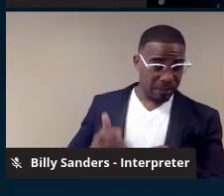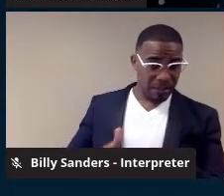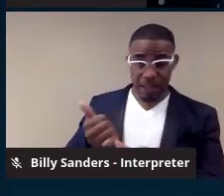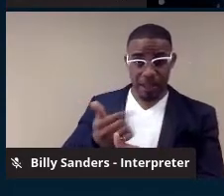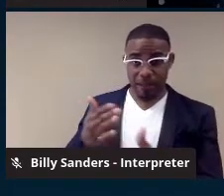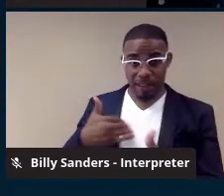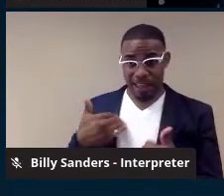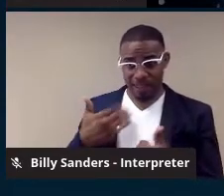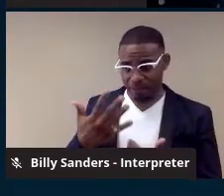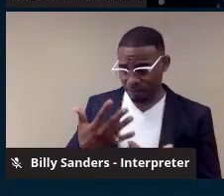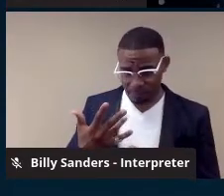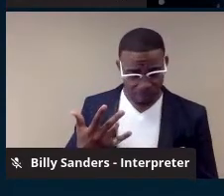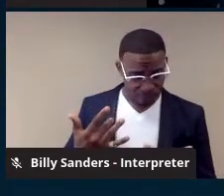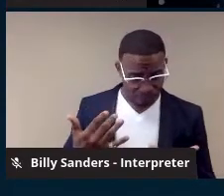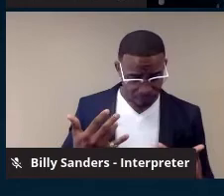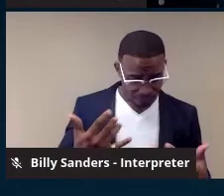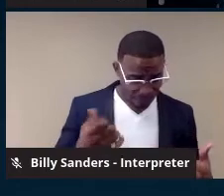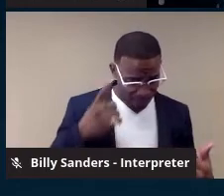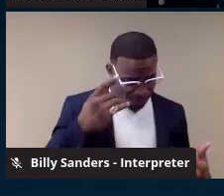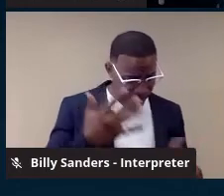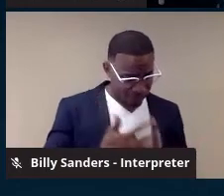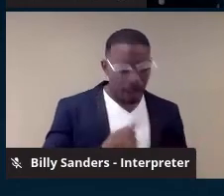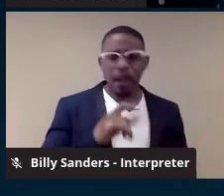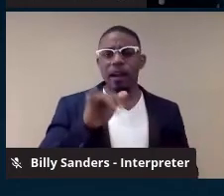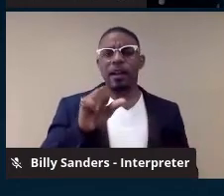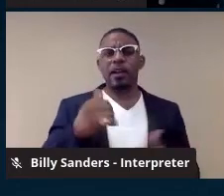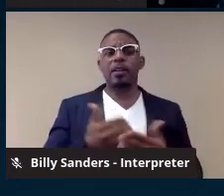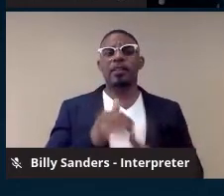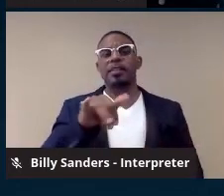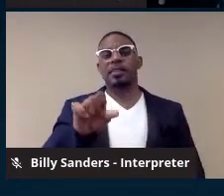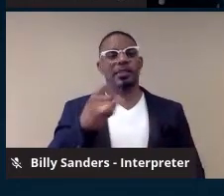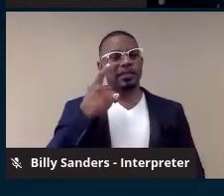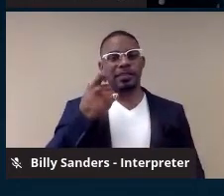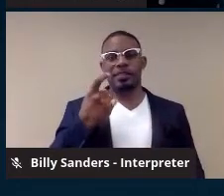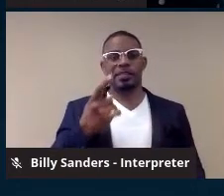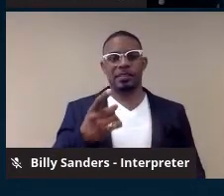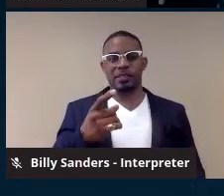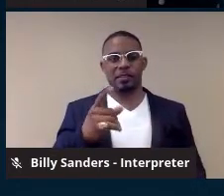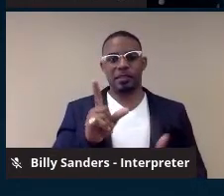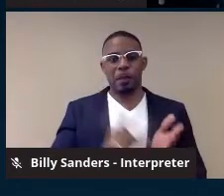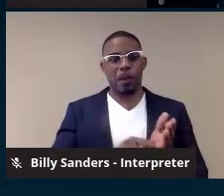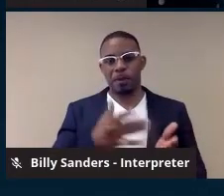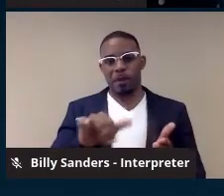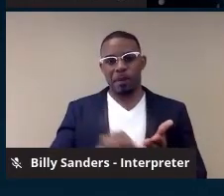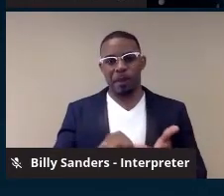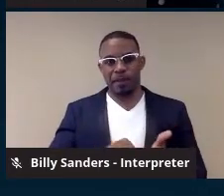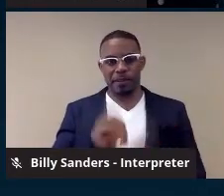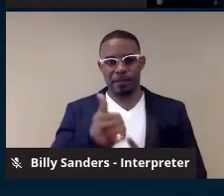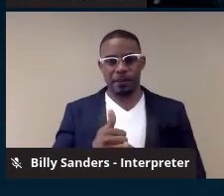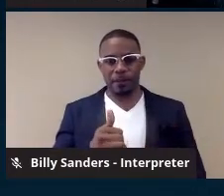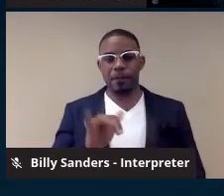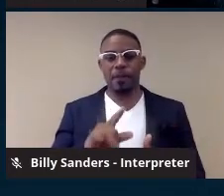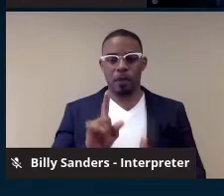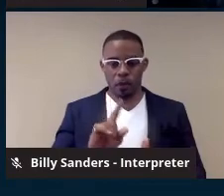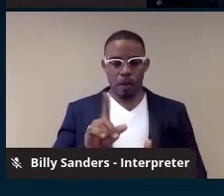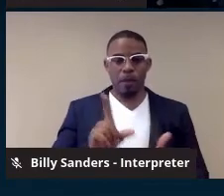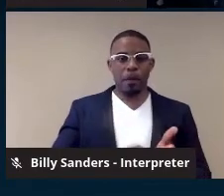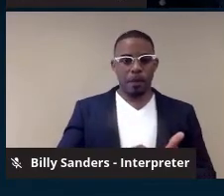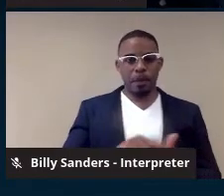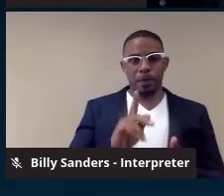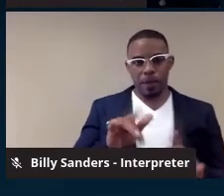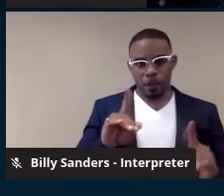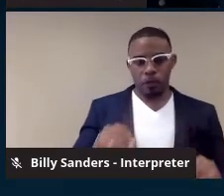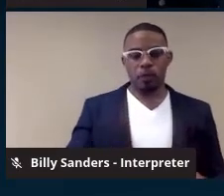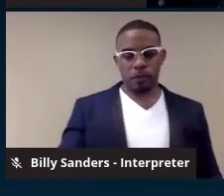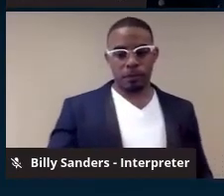that I had here in my Visual Studio app. It's just the published pages. And that's what the published profiles can do